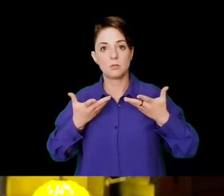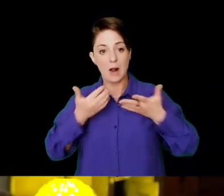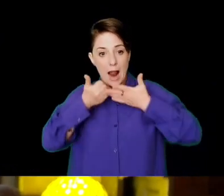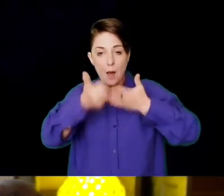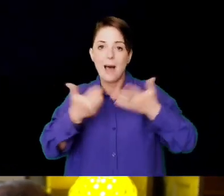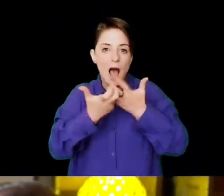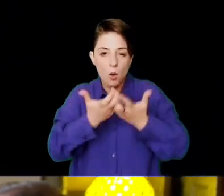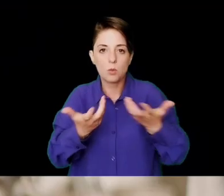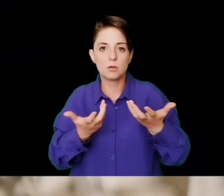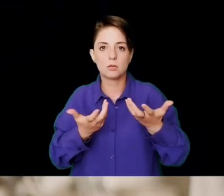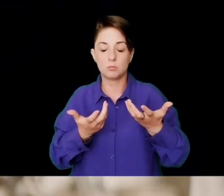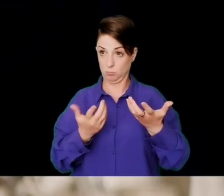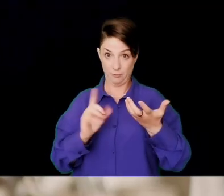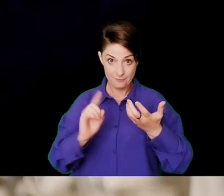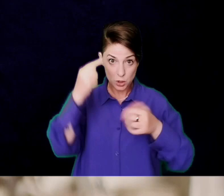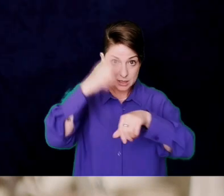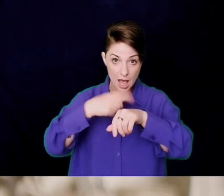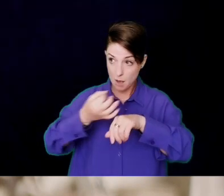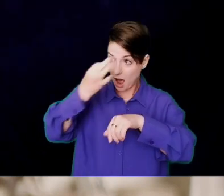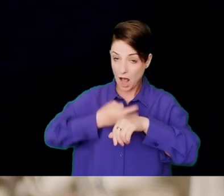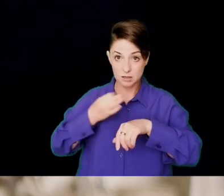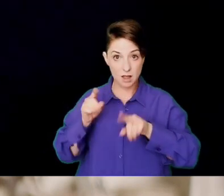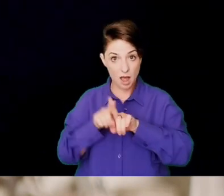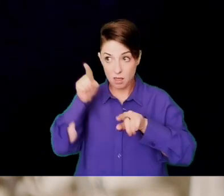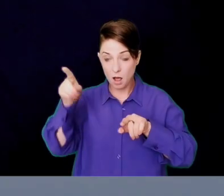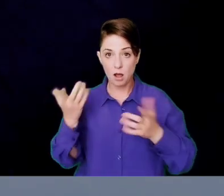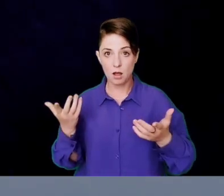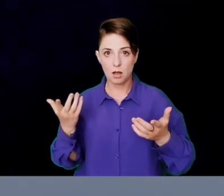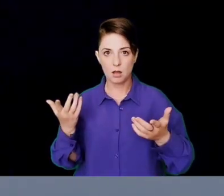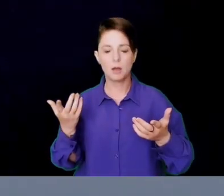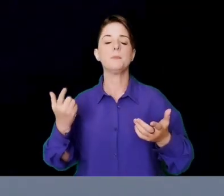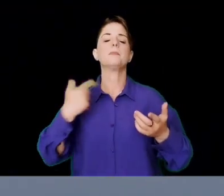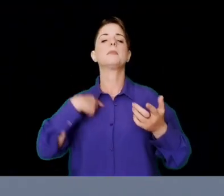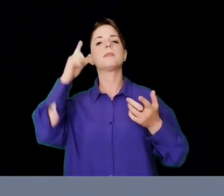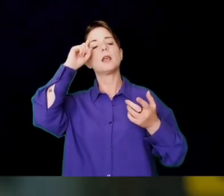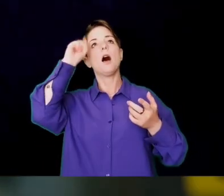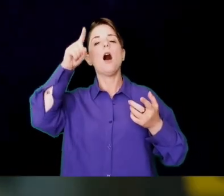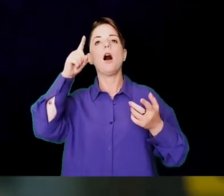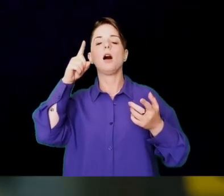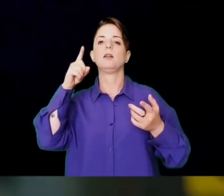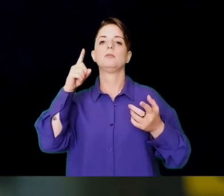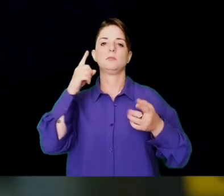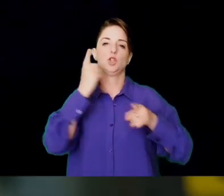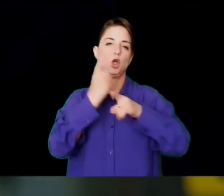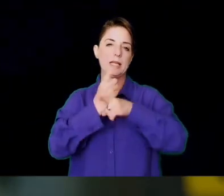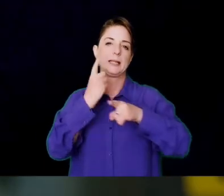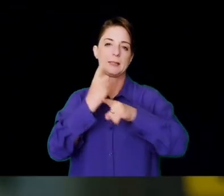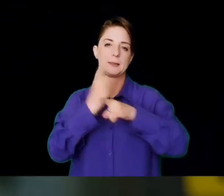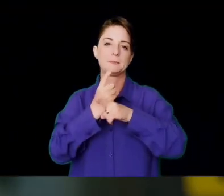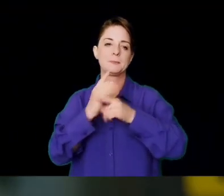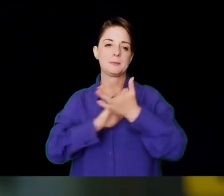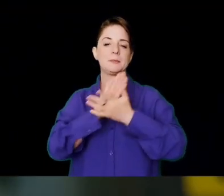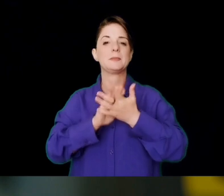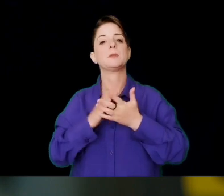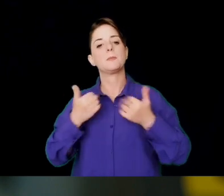need that would help you. That was the first time that we'd ever been asked that. I very quickly realised that talking to people was the only real way that